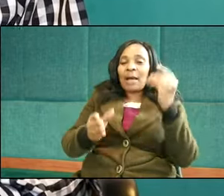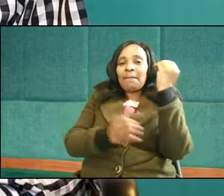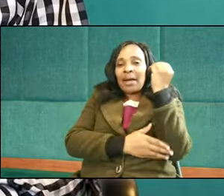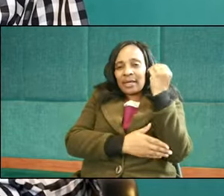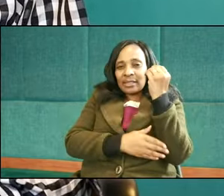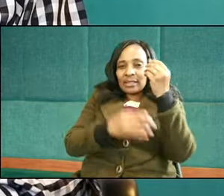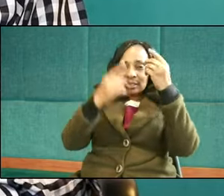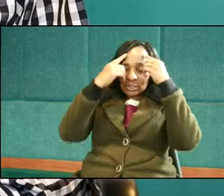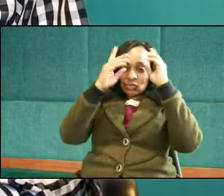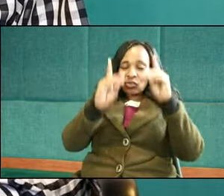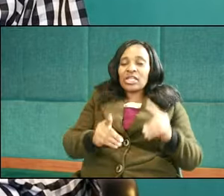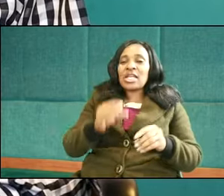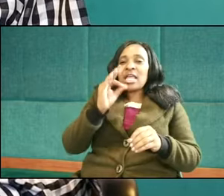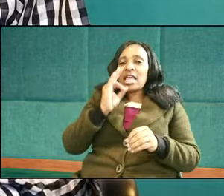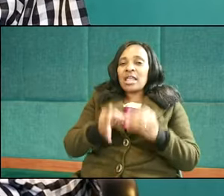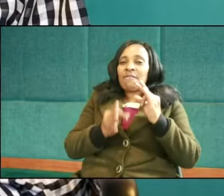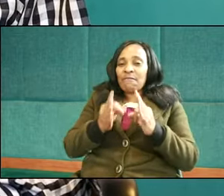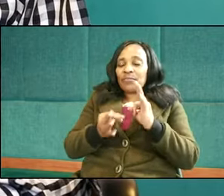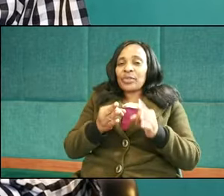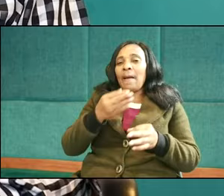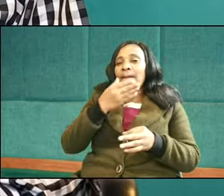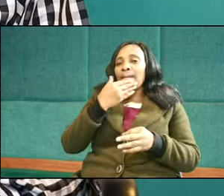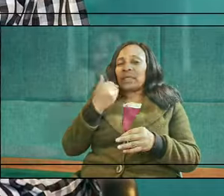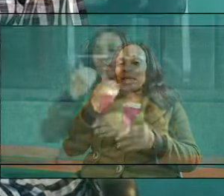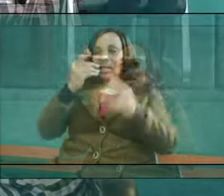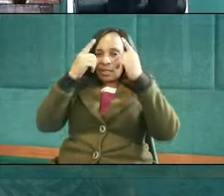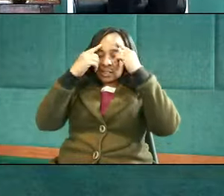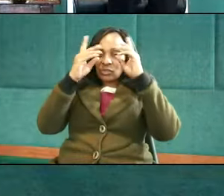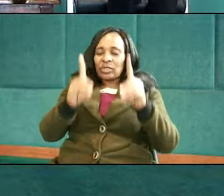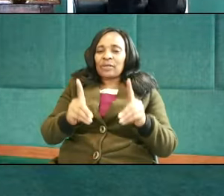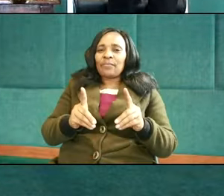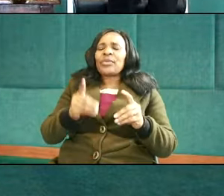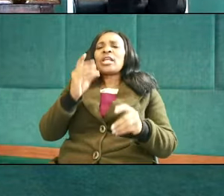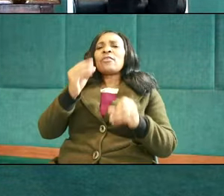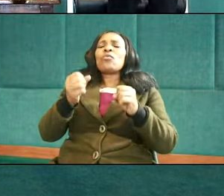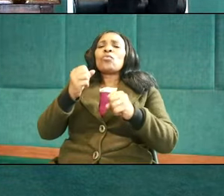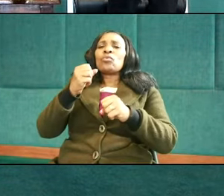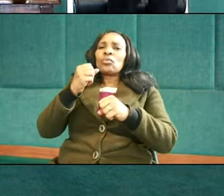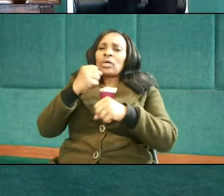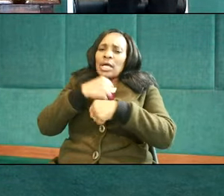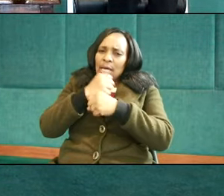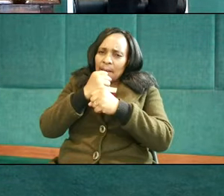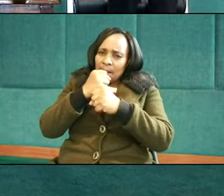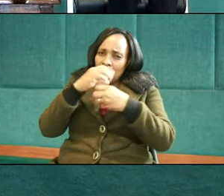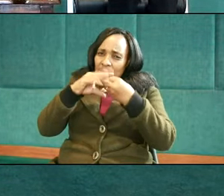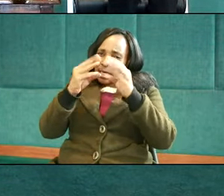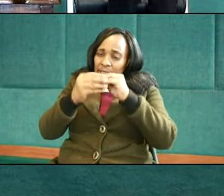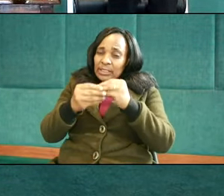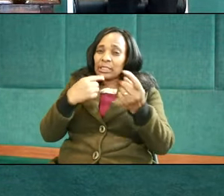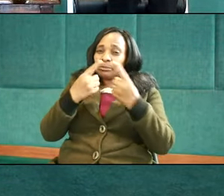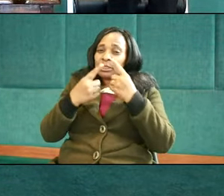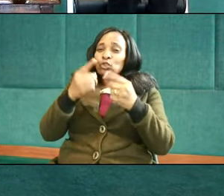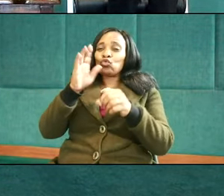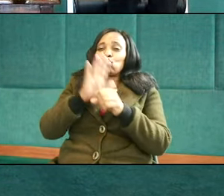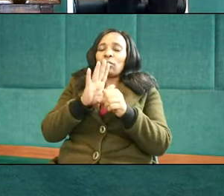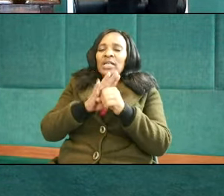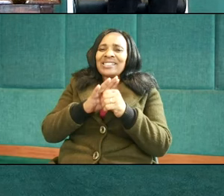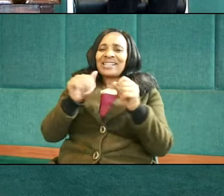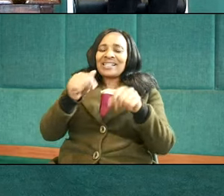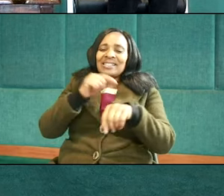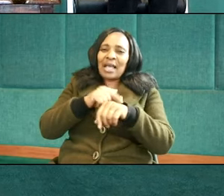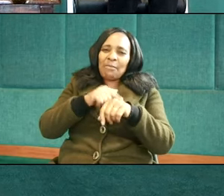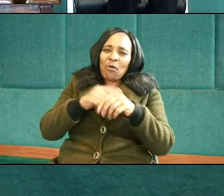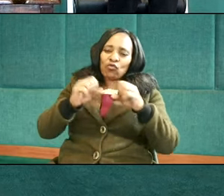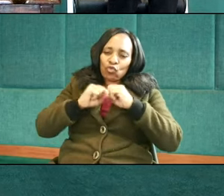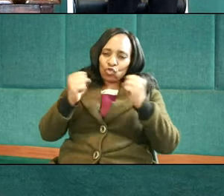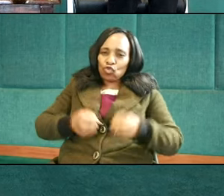a better decision to make. Yes, and the term creator really speaks so much, because at this time of social